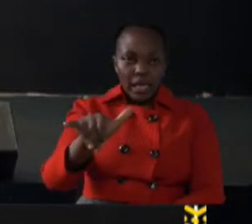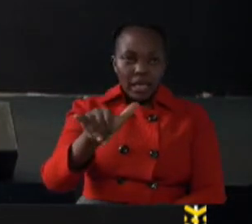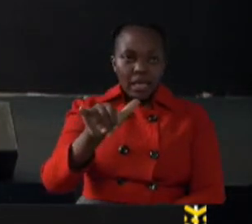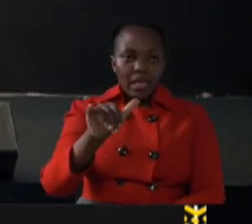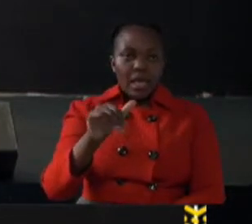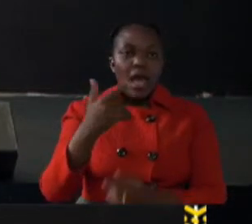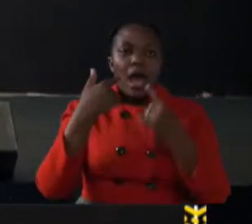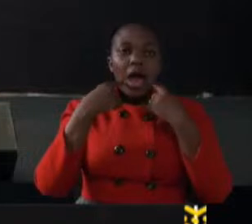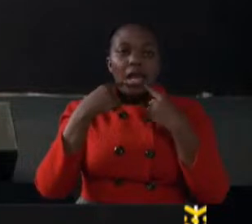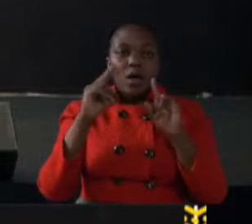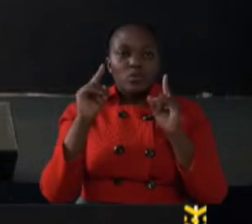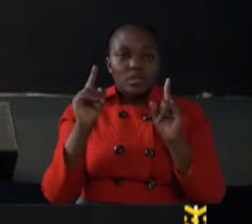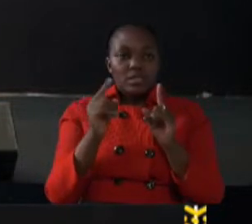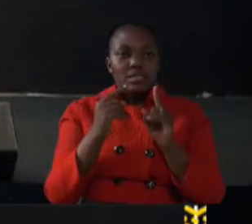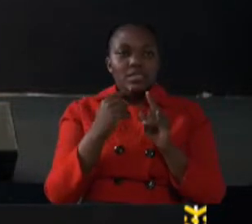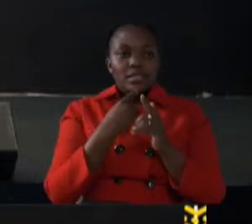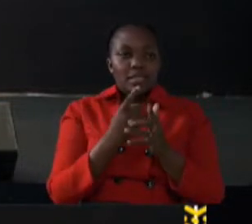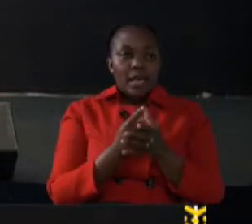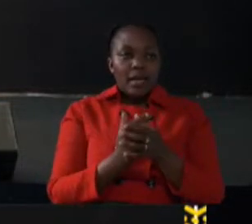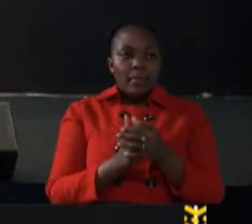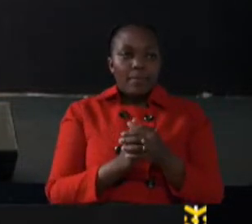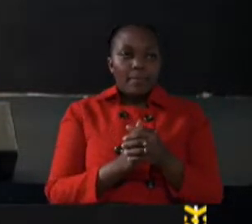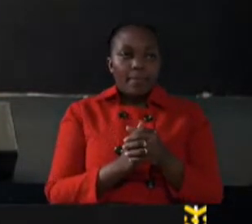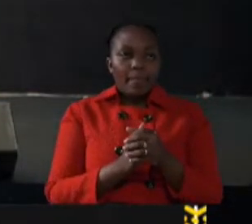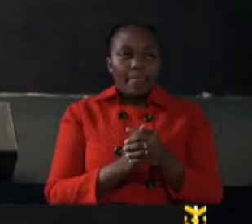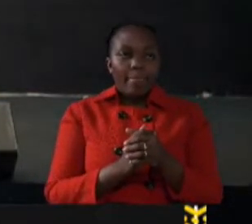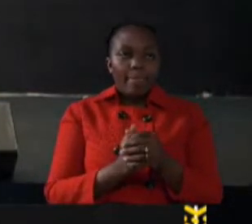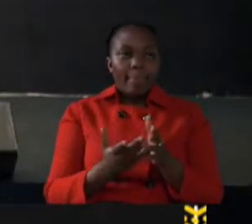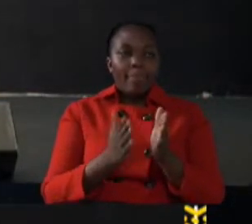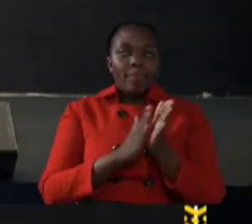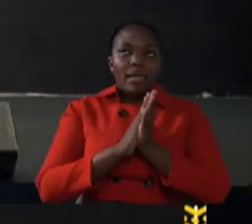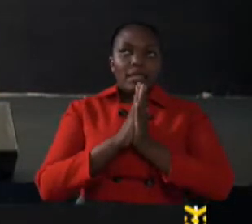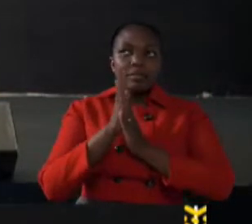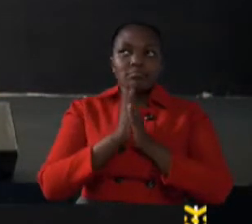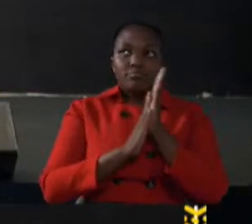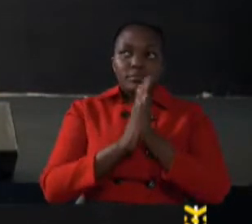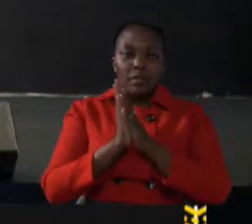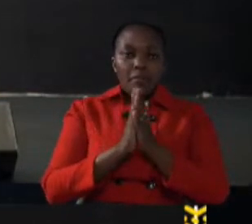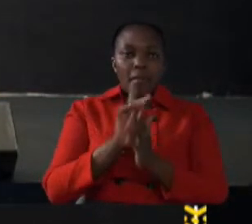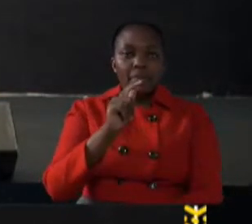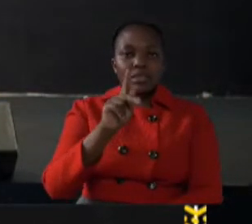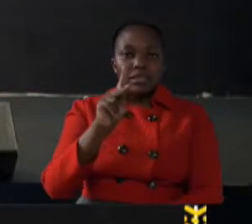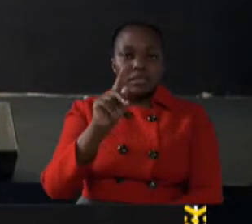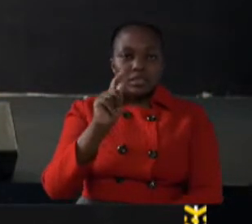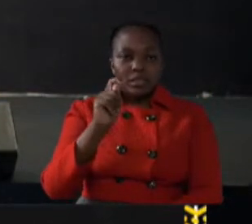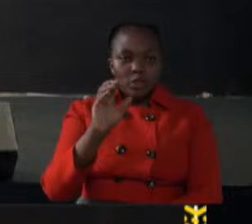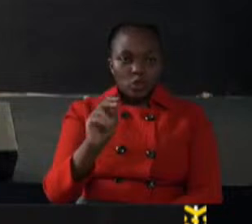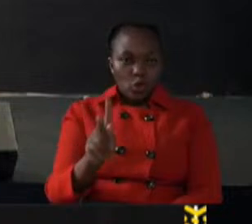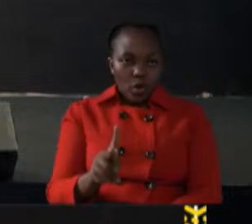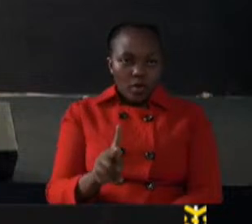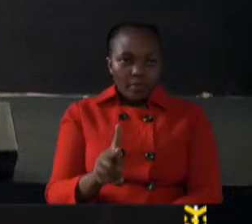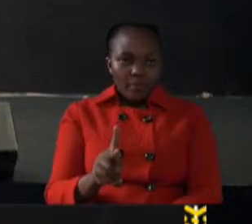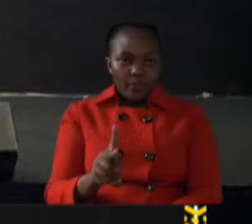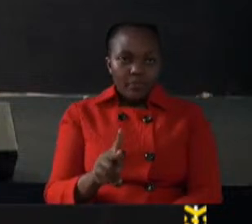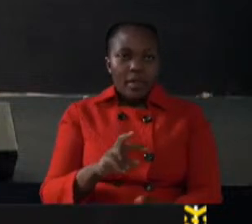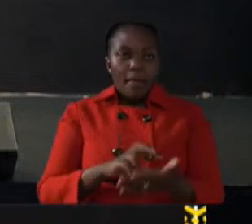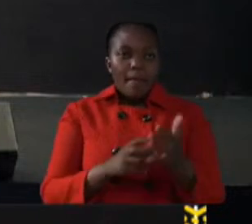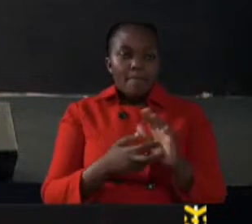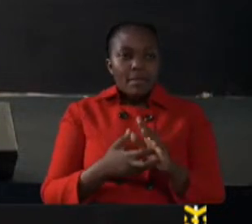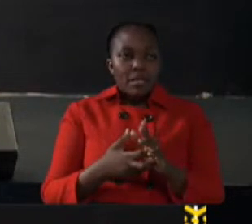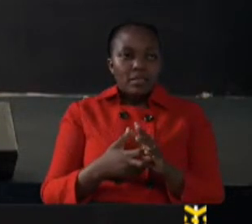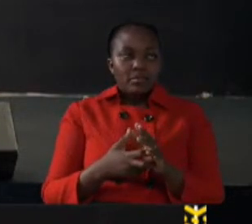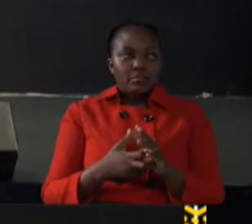for Hercules was going to be specifically inspired by TikTok, all right? So that means they're getting people's concept